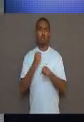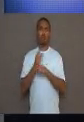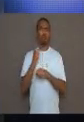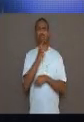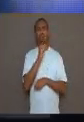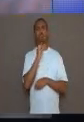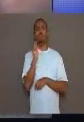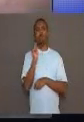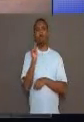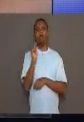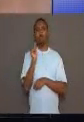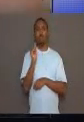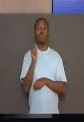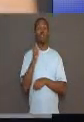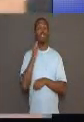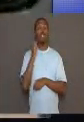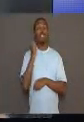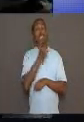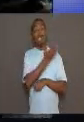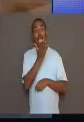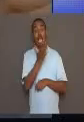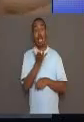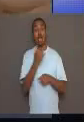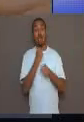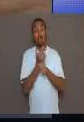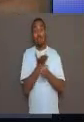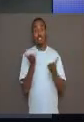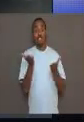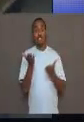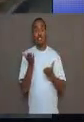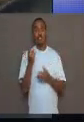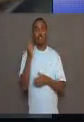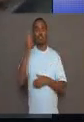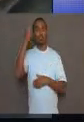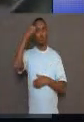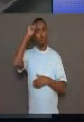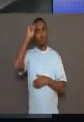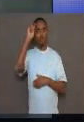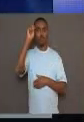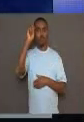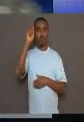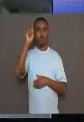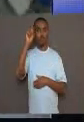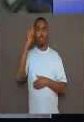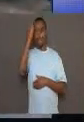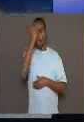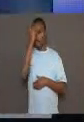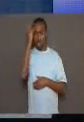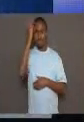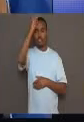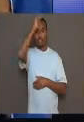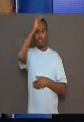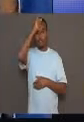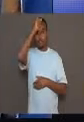there. They are made in Tunisia, Italy,